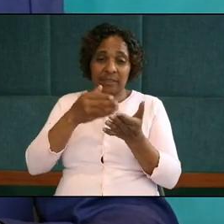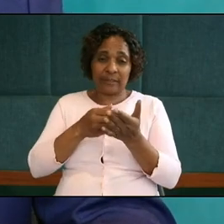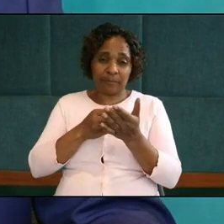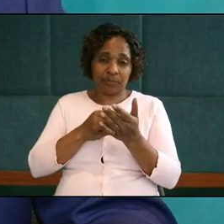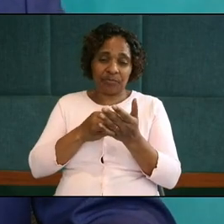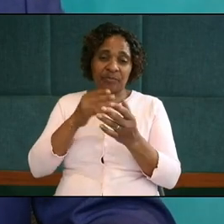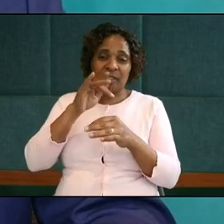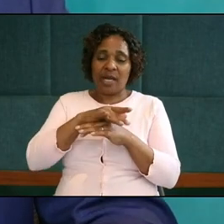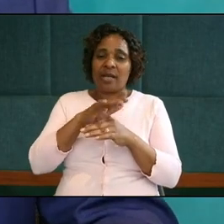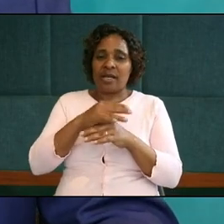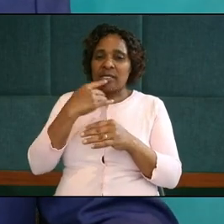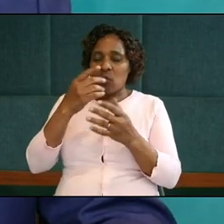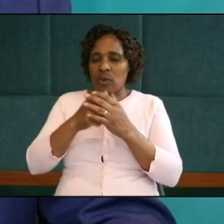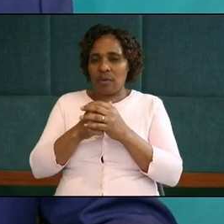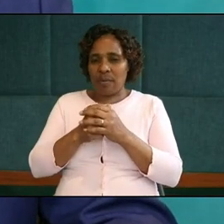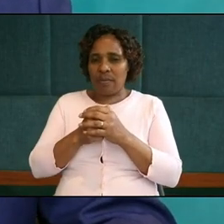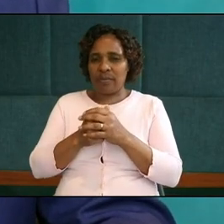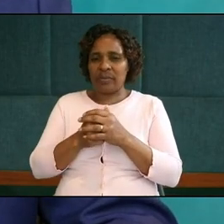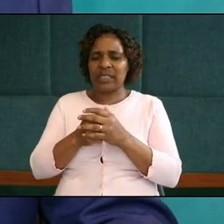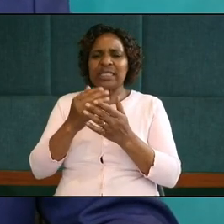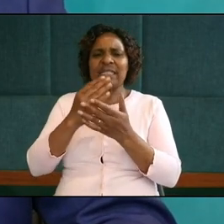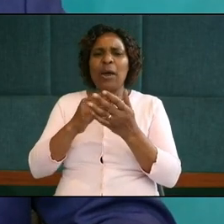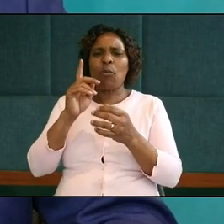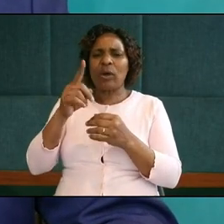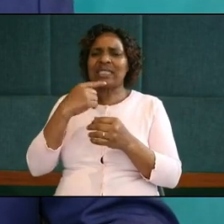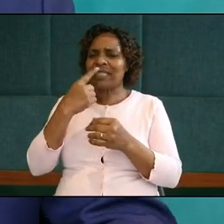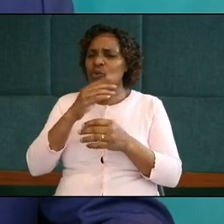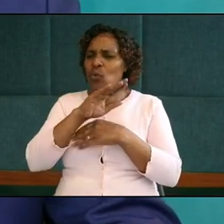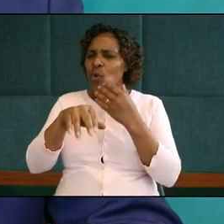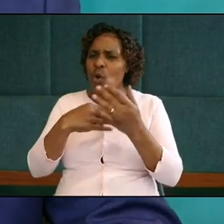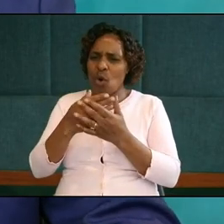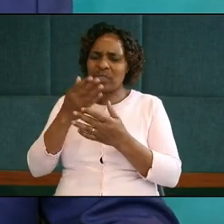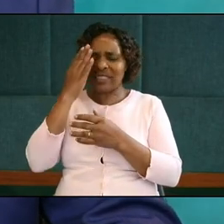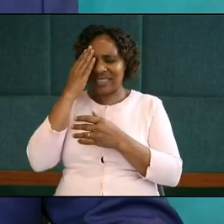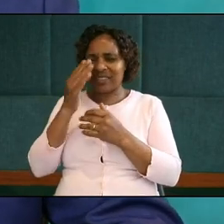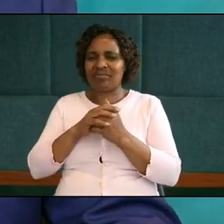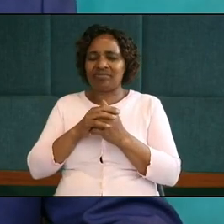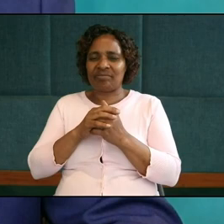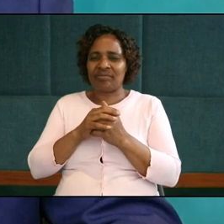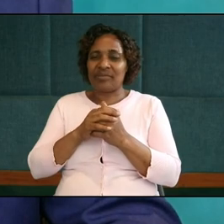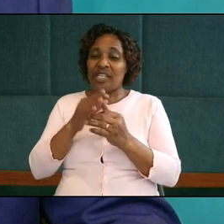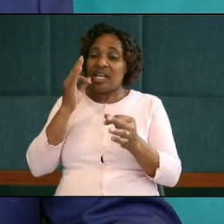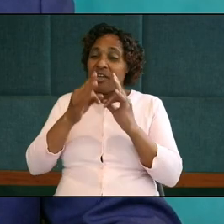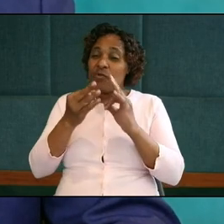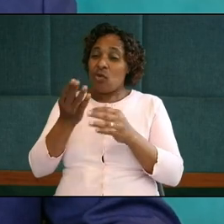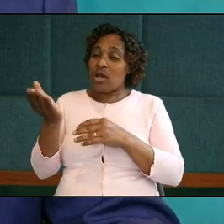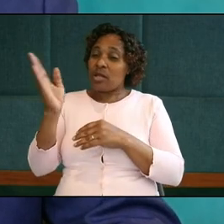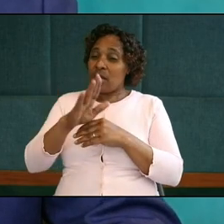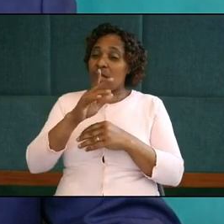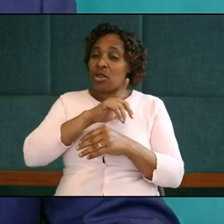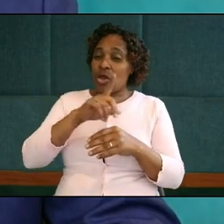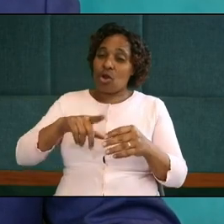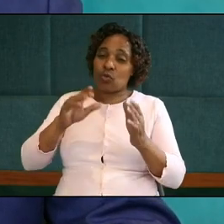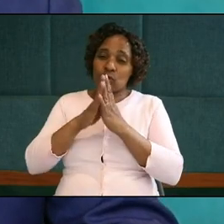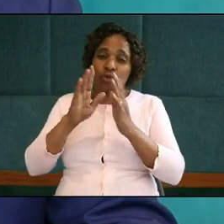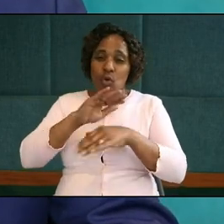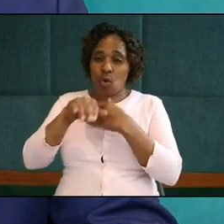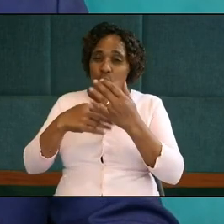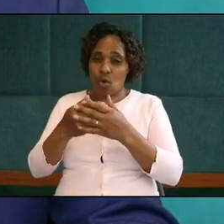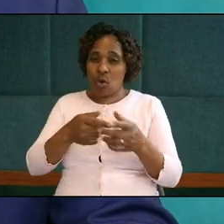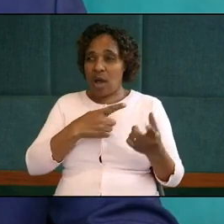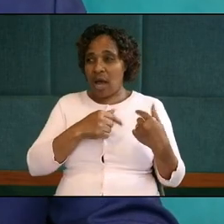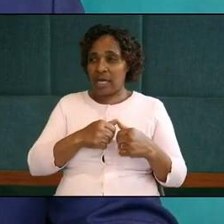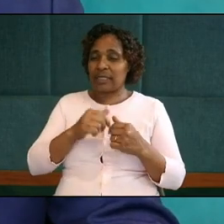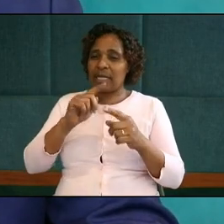read it earlier. He says, so Samuel said to all the Israelites, if you are returning to the Lord with all your hearts, then